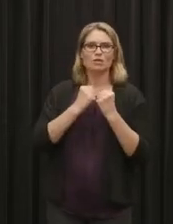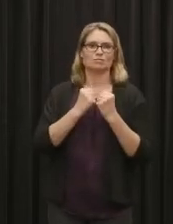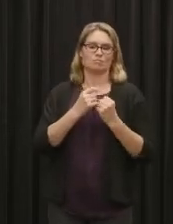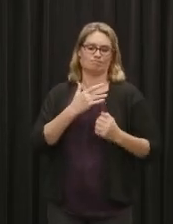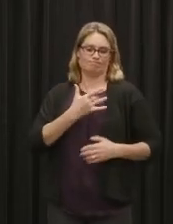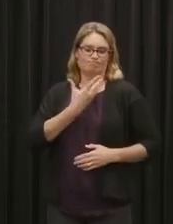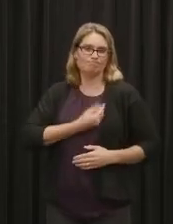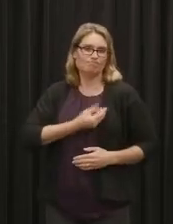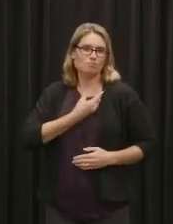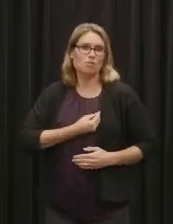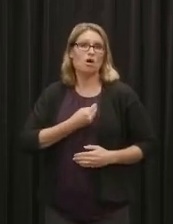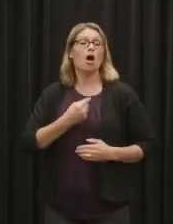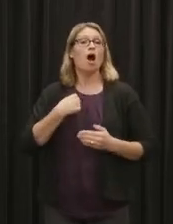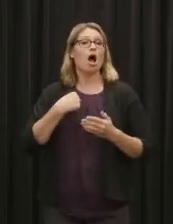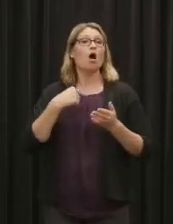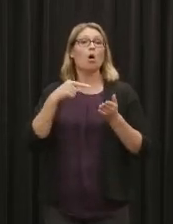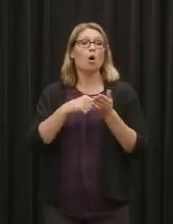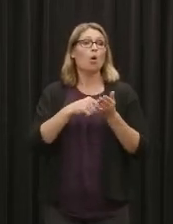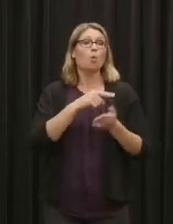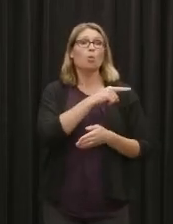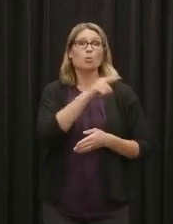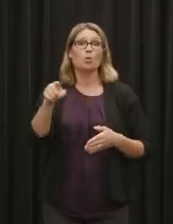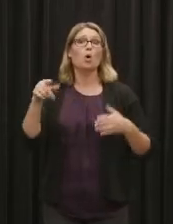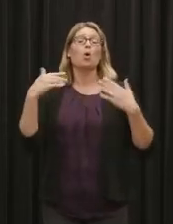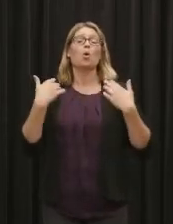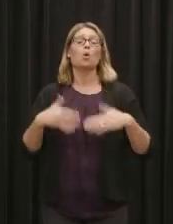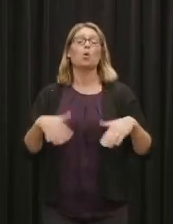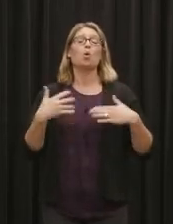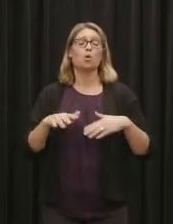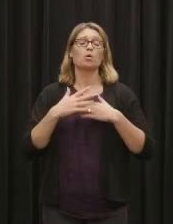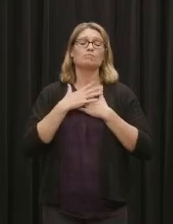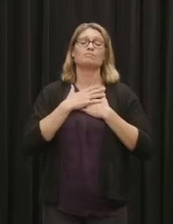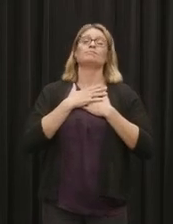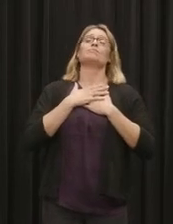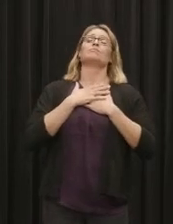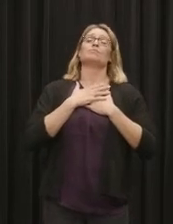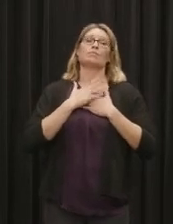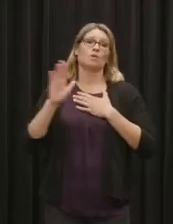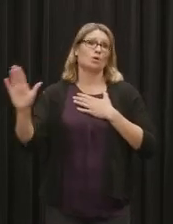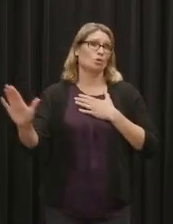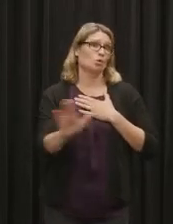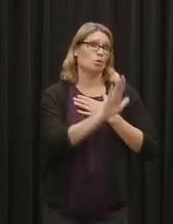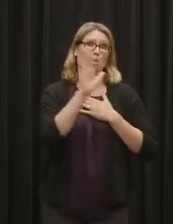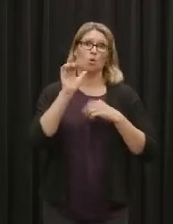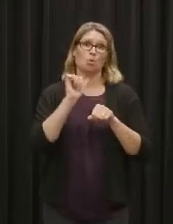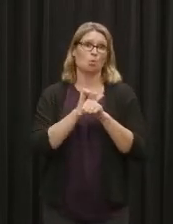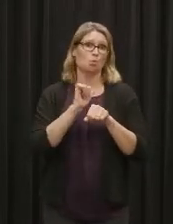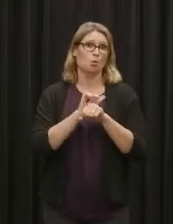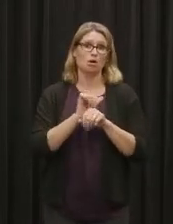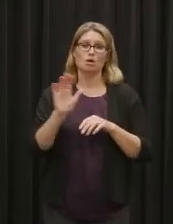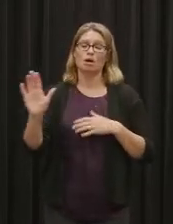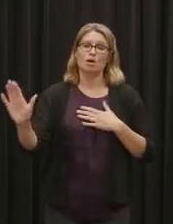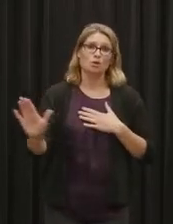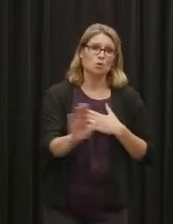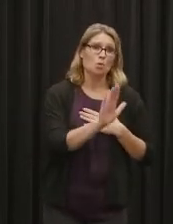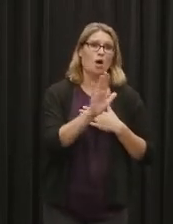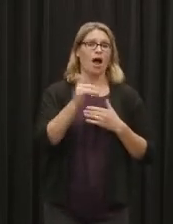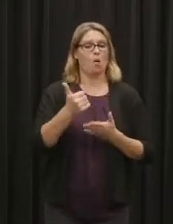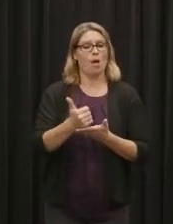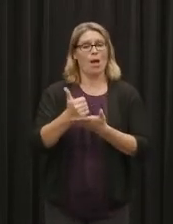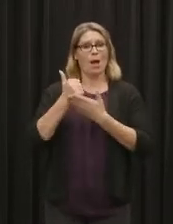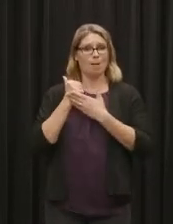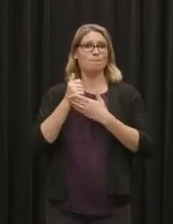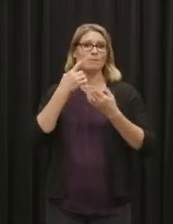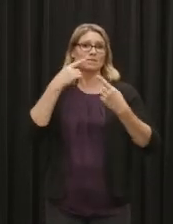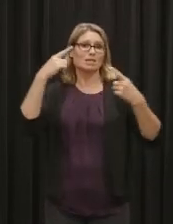owe so much to all of you in this year of such challenges. Your efforts have been what has helped us succeed and